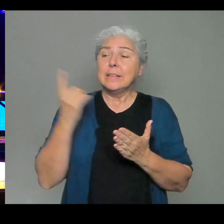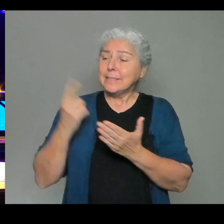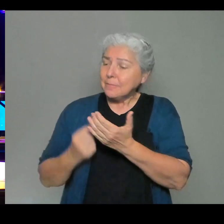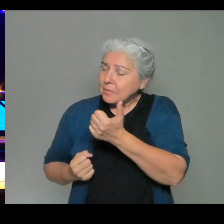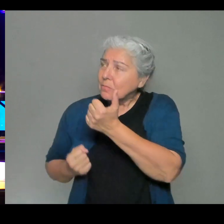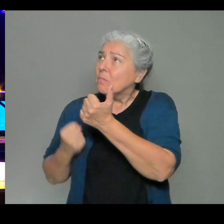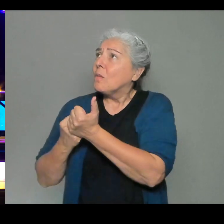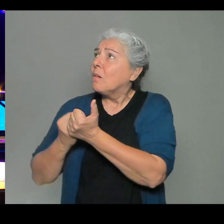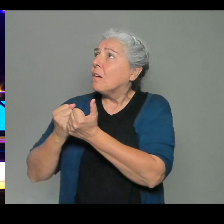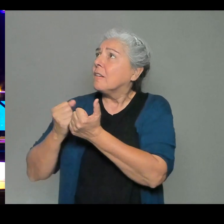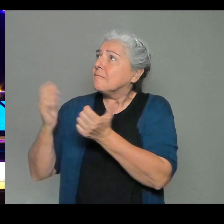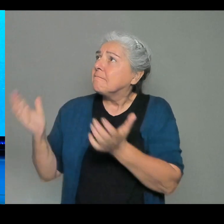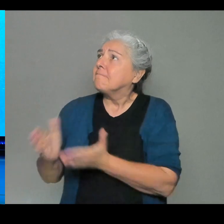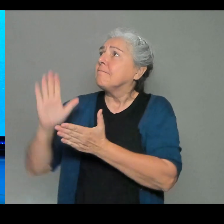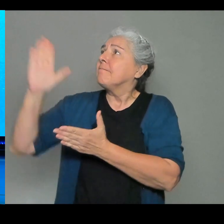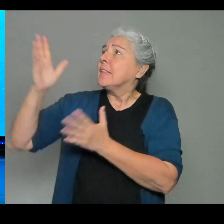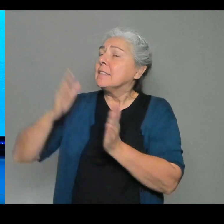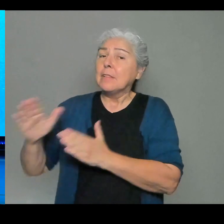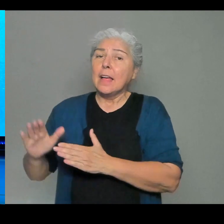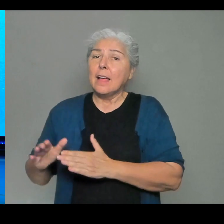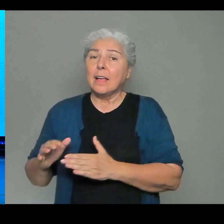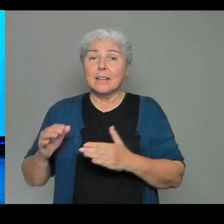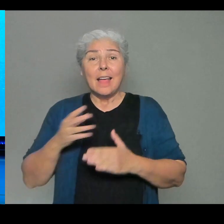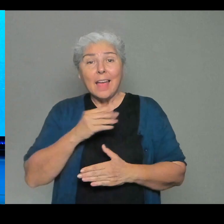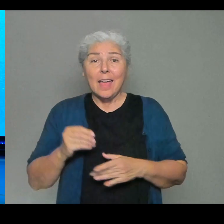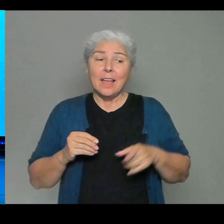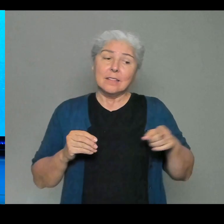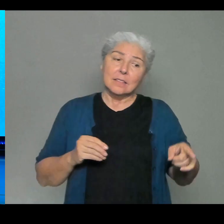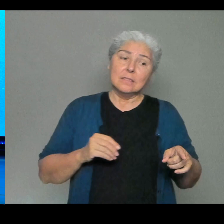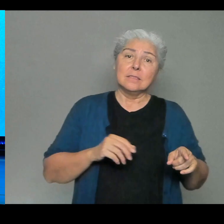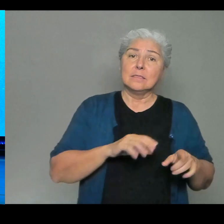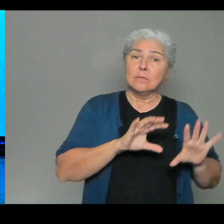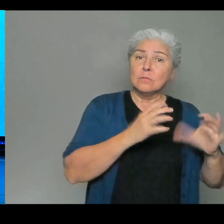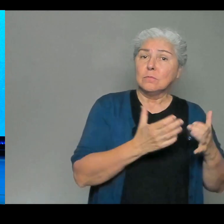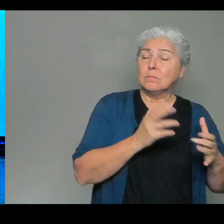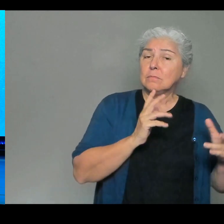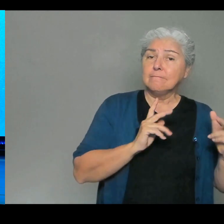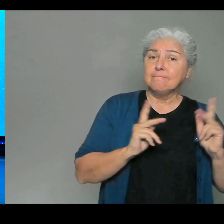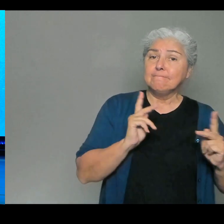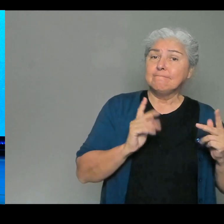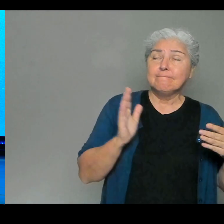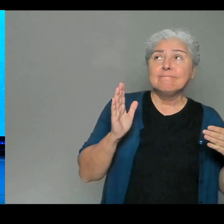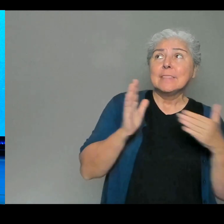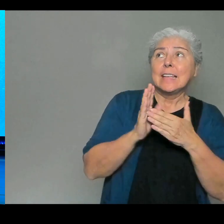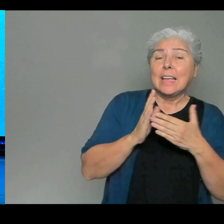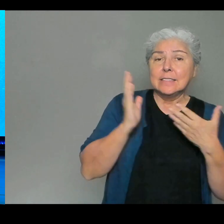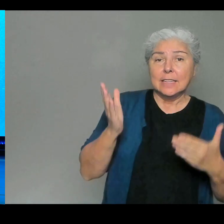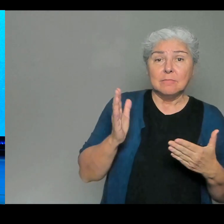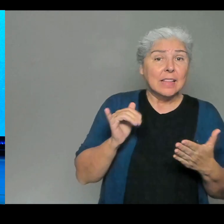and someone who's opposed to God's plan, and that's the conflict of all the stories in the Bible.